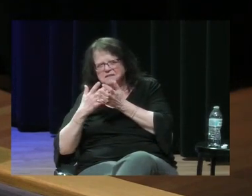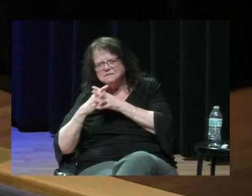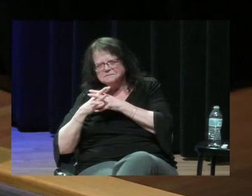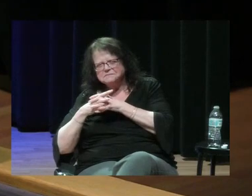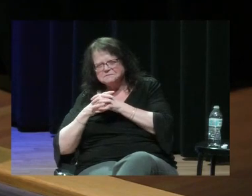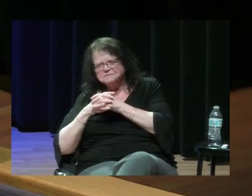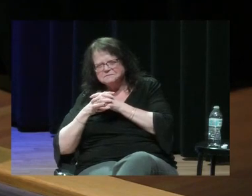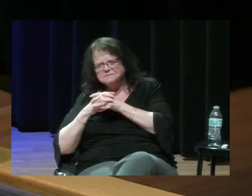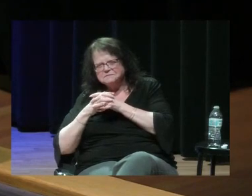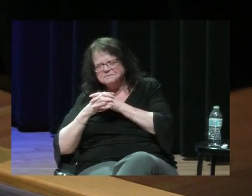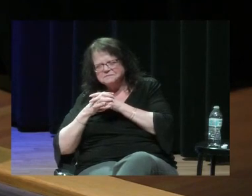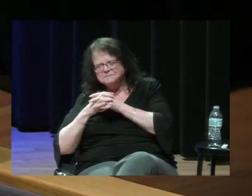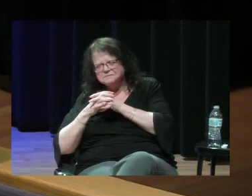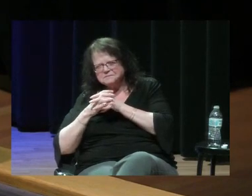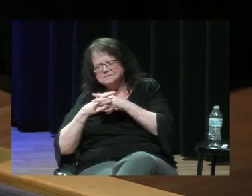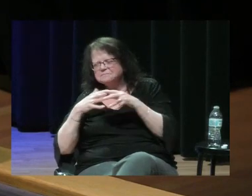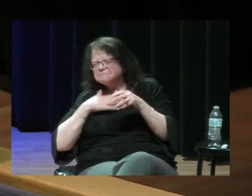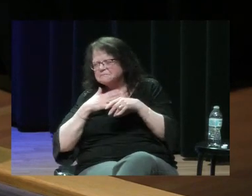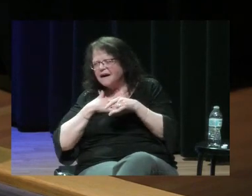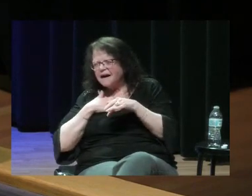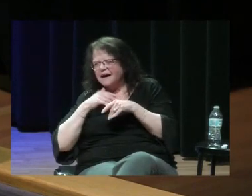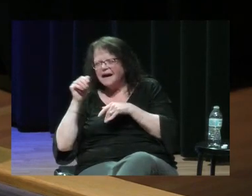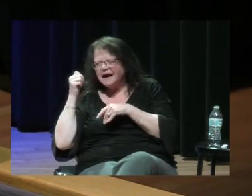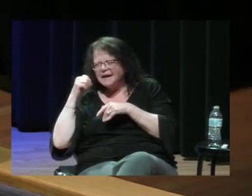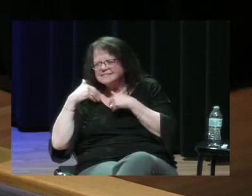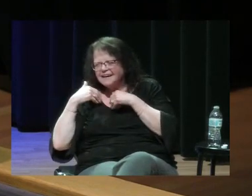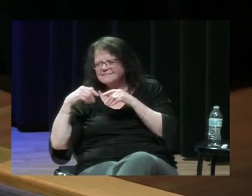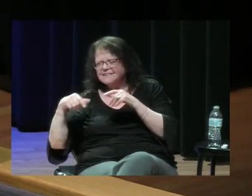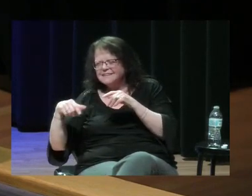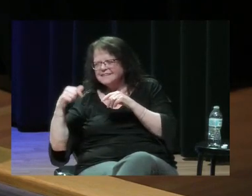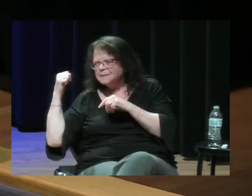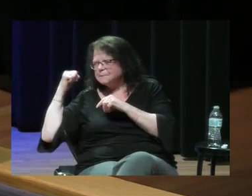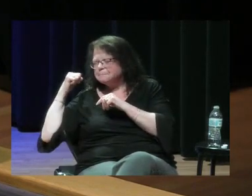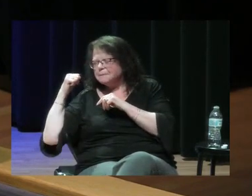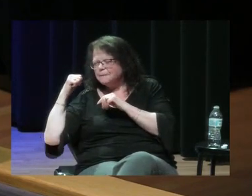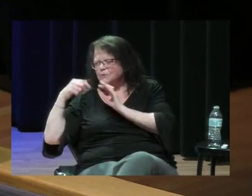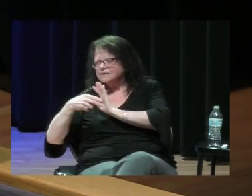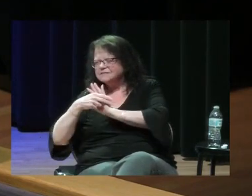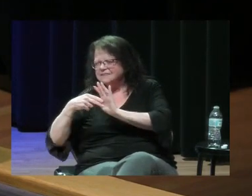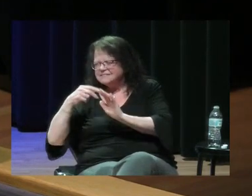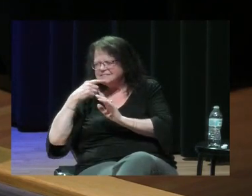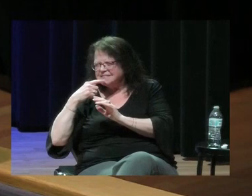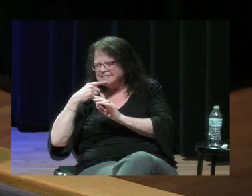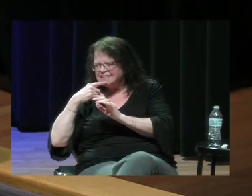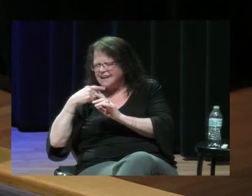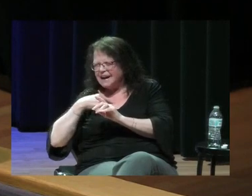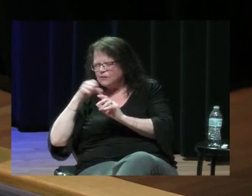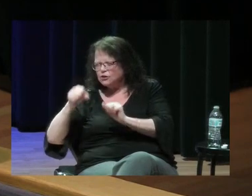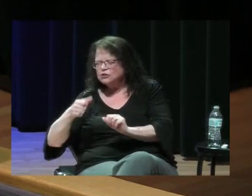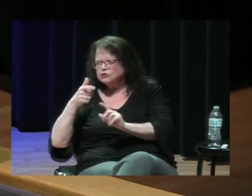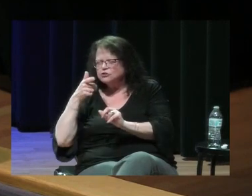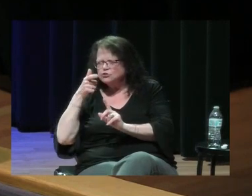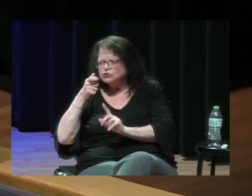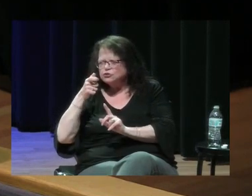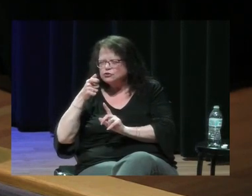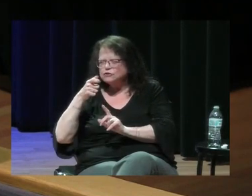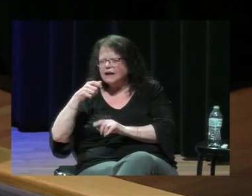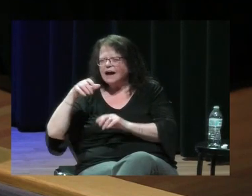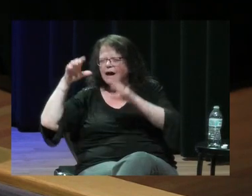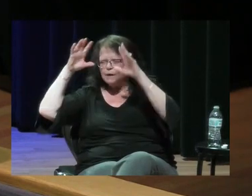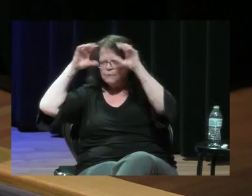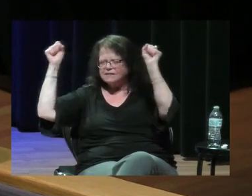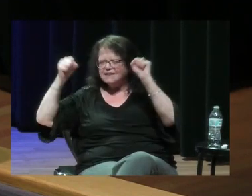sent a bumper sticker that said, I'm gonna cuss, I hope that's okay in a public library. I could shit a president better than Joe Biden. They know